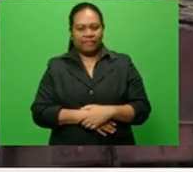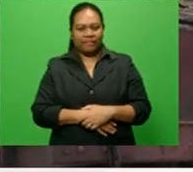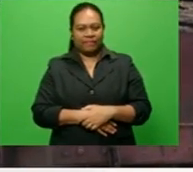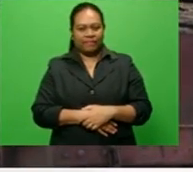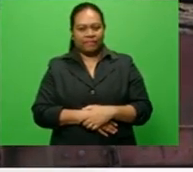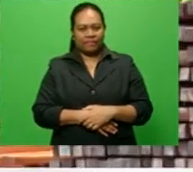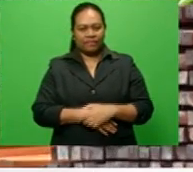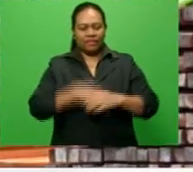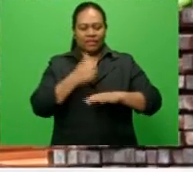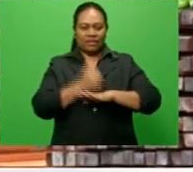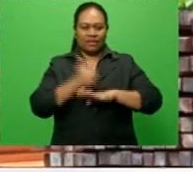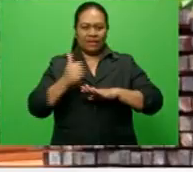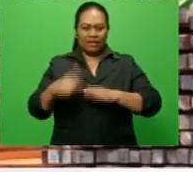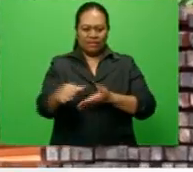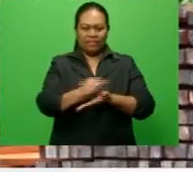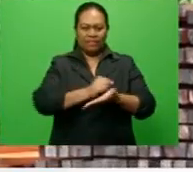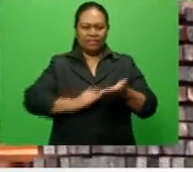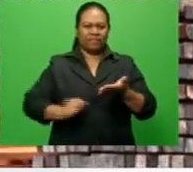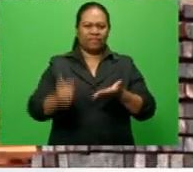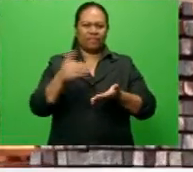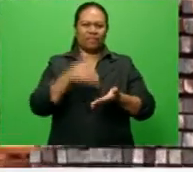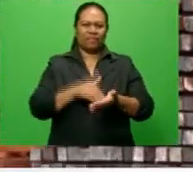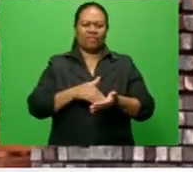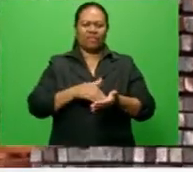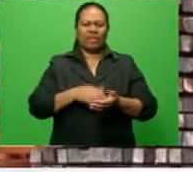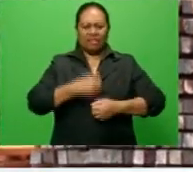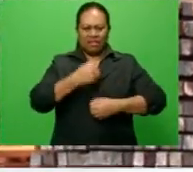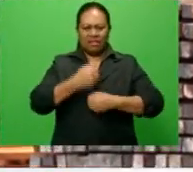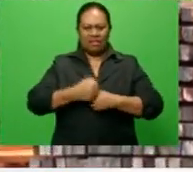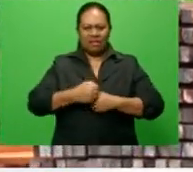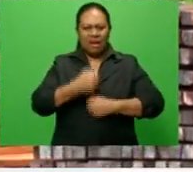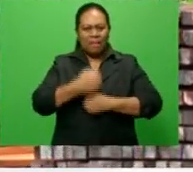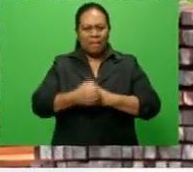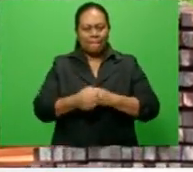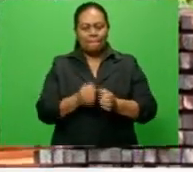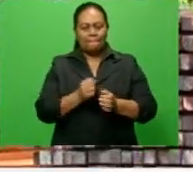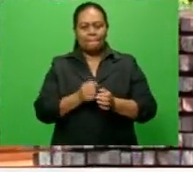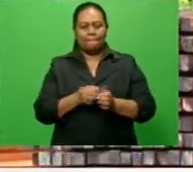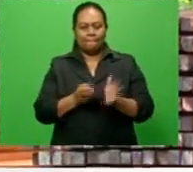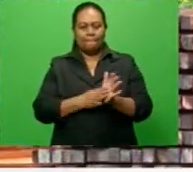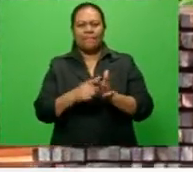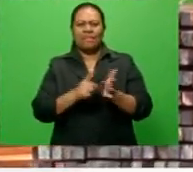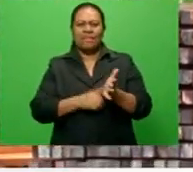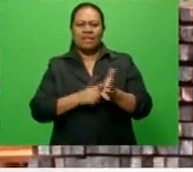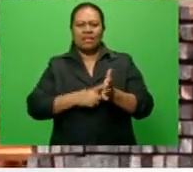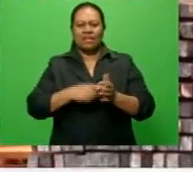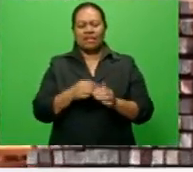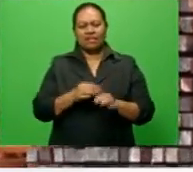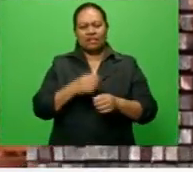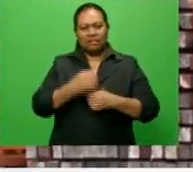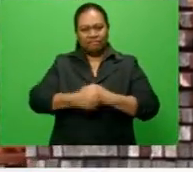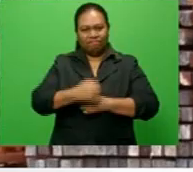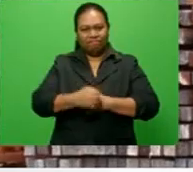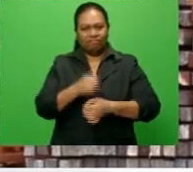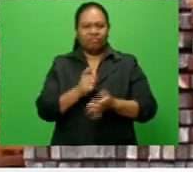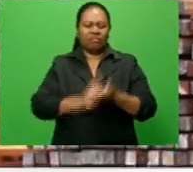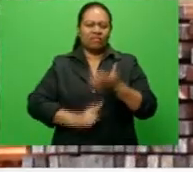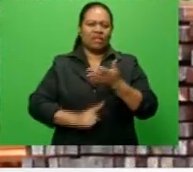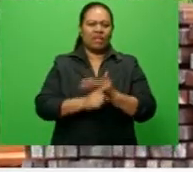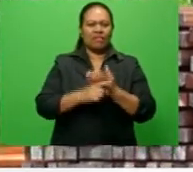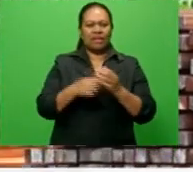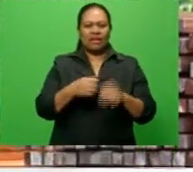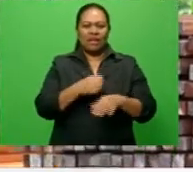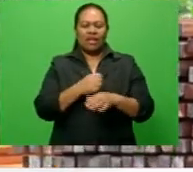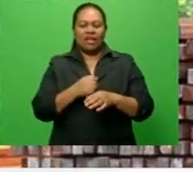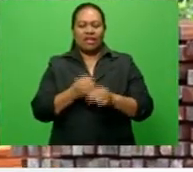The government purchased 4 additional portable sawmills at the end of last month to help in housing rehabilitation in the maritime islands. They